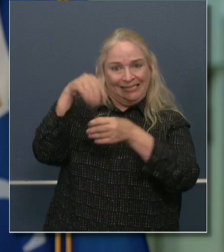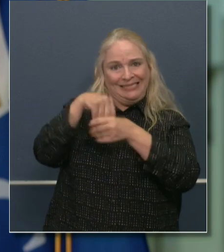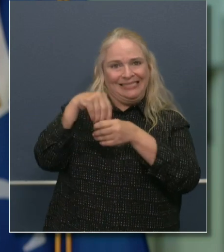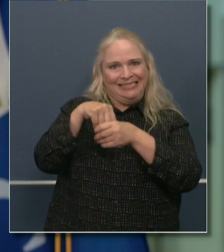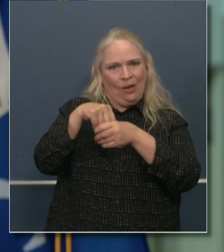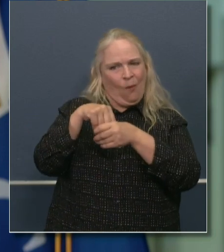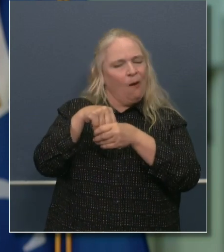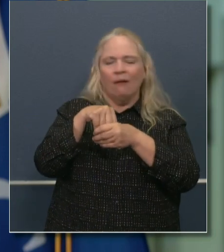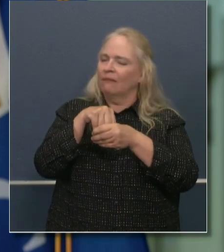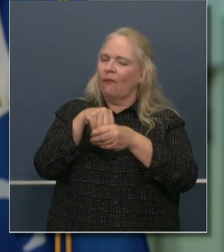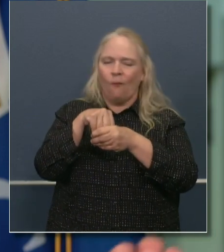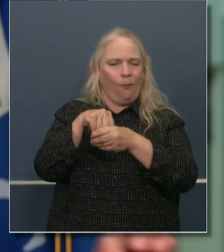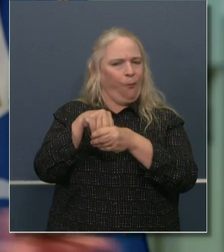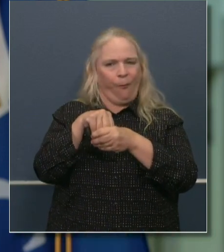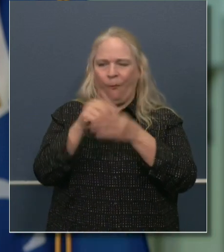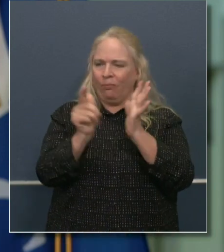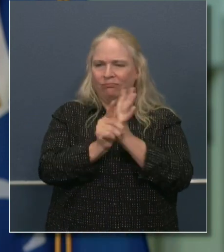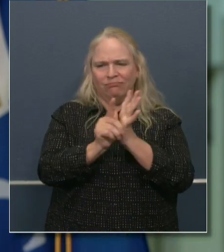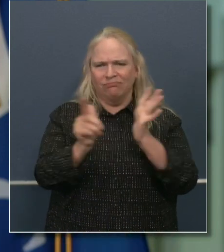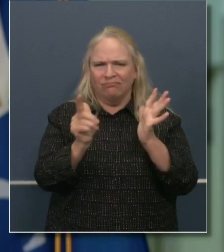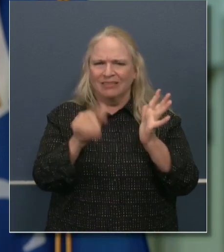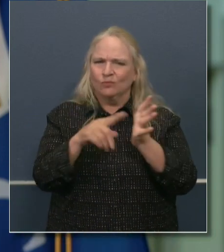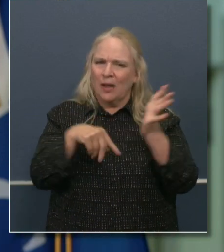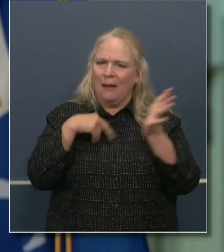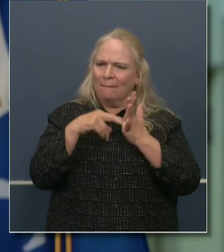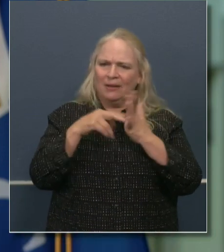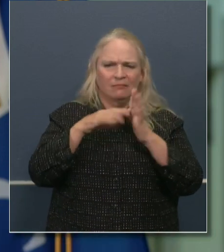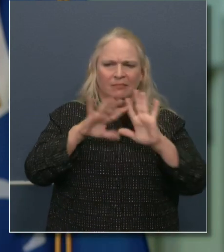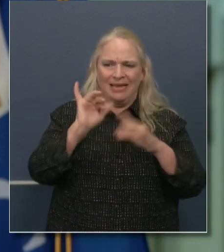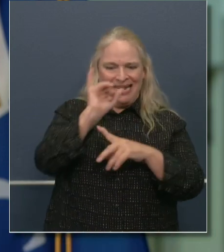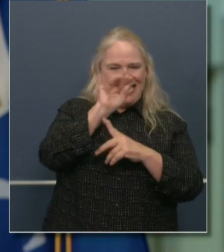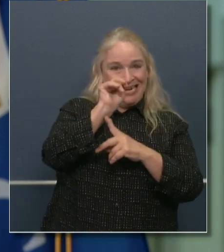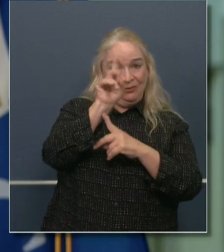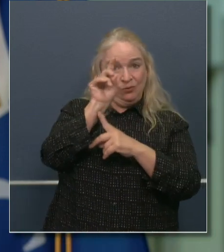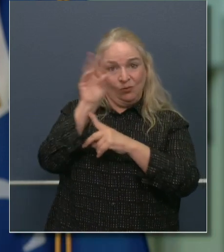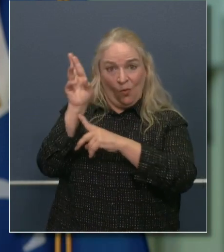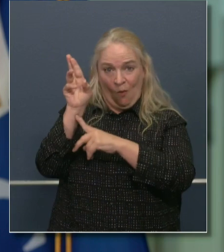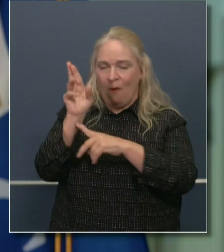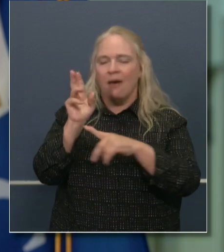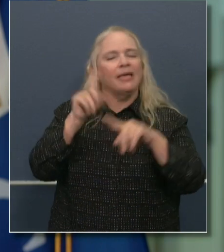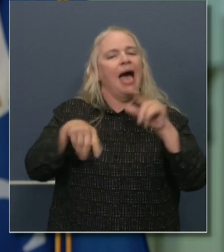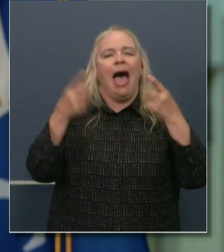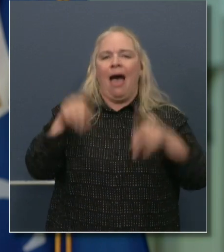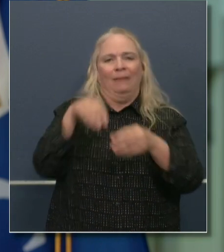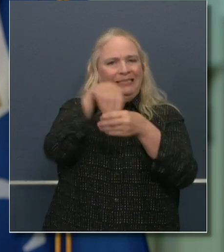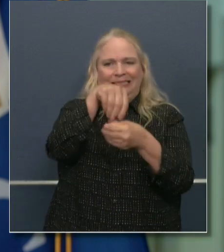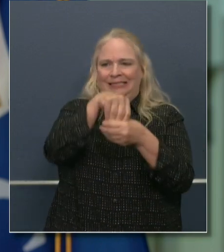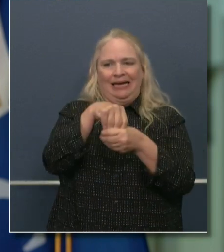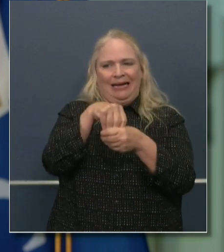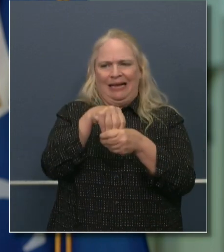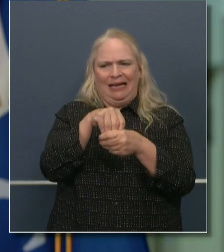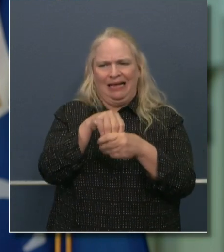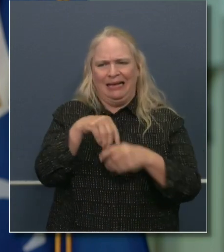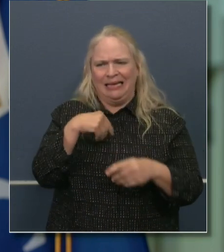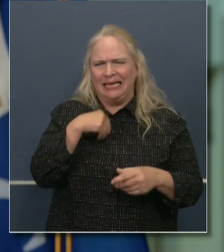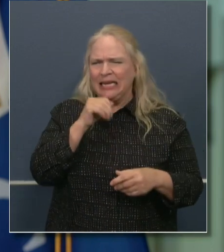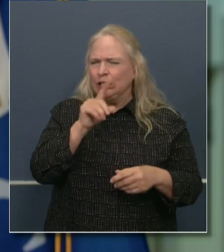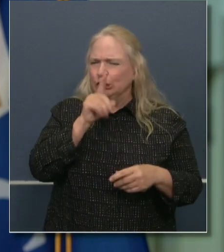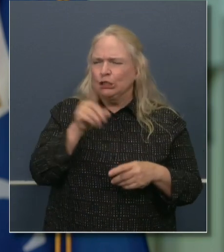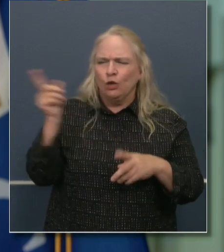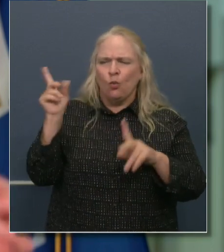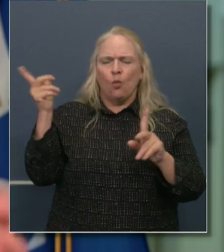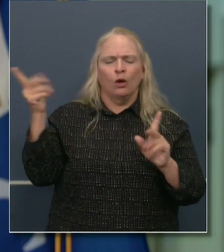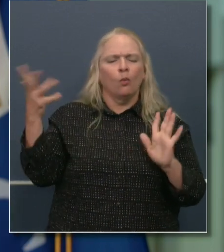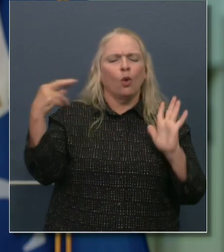those indoor activities. So if it's under the header indoor, and again, I don't have the benefit of exactly what you're looking at